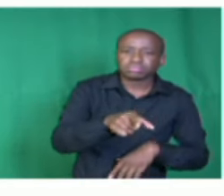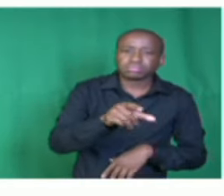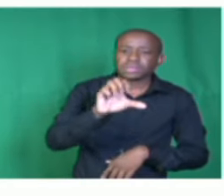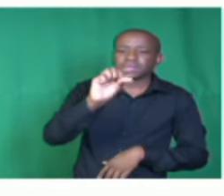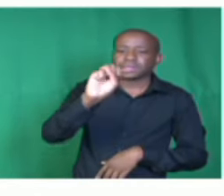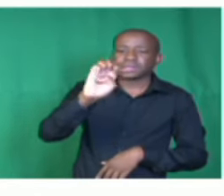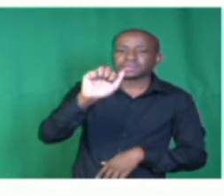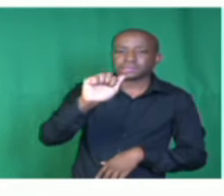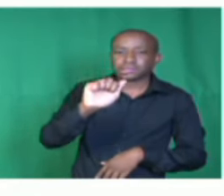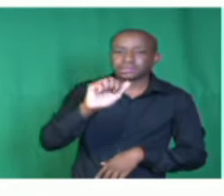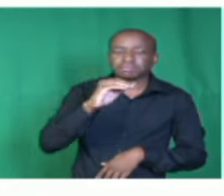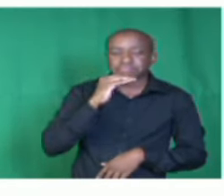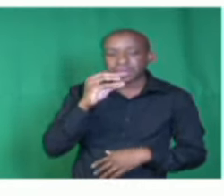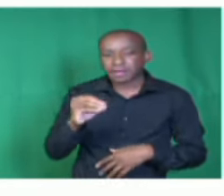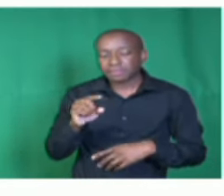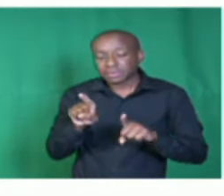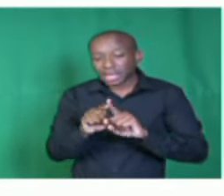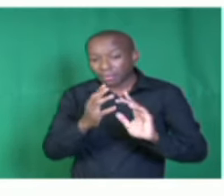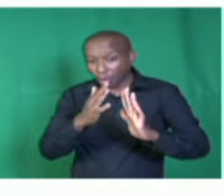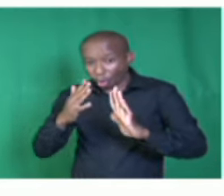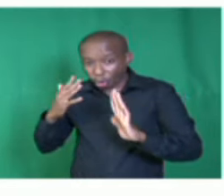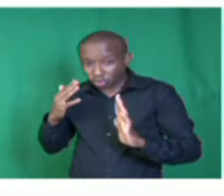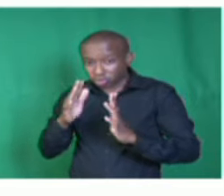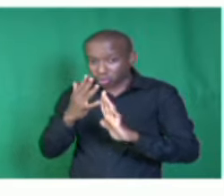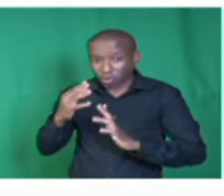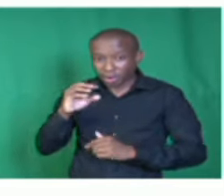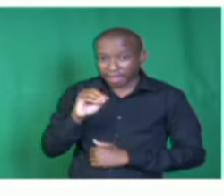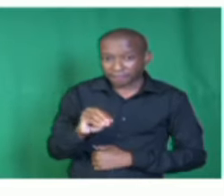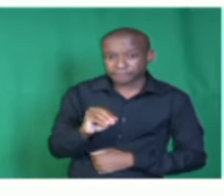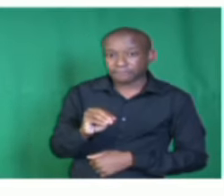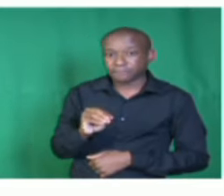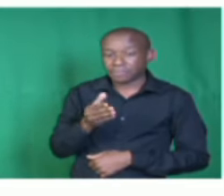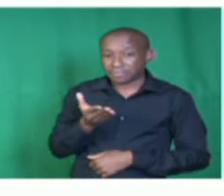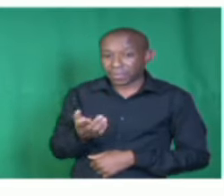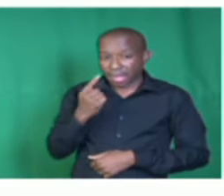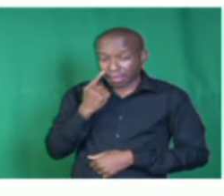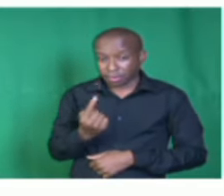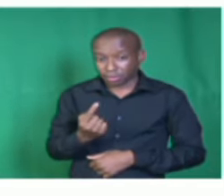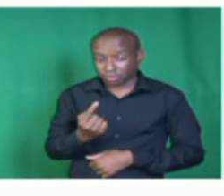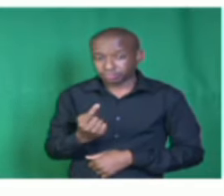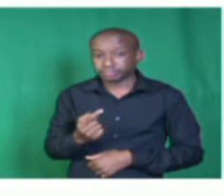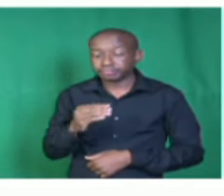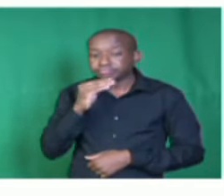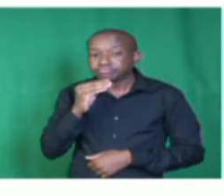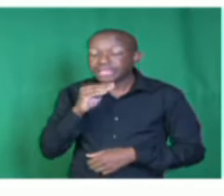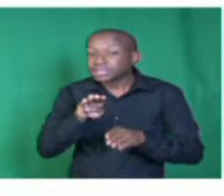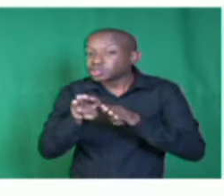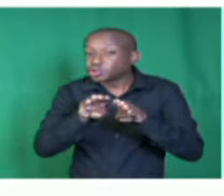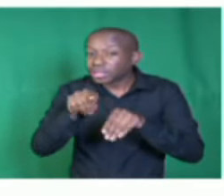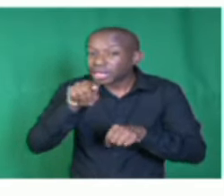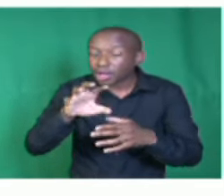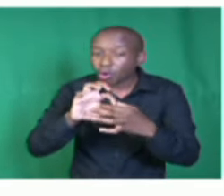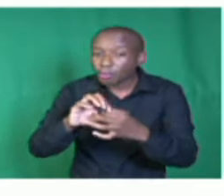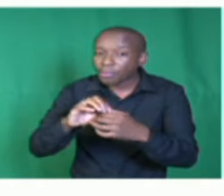valuable minerals such as gold or oil. Learners at home, this simply means that the